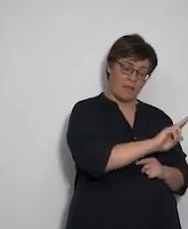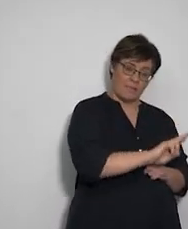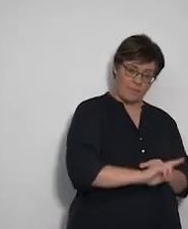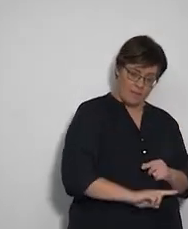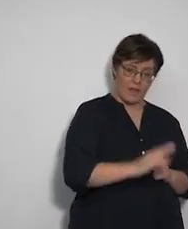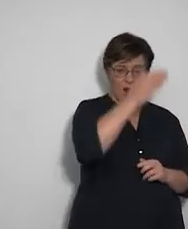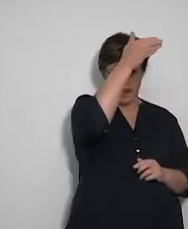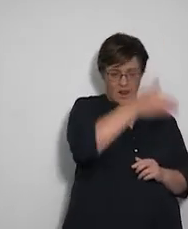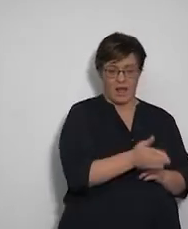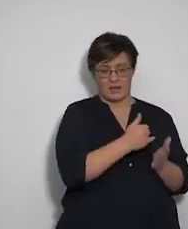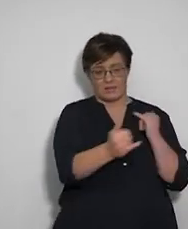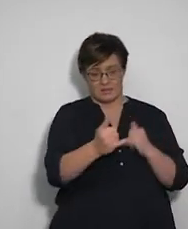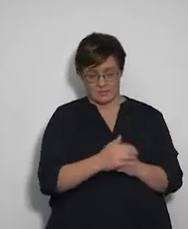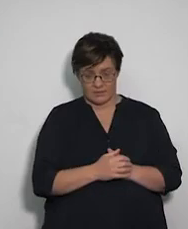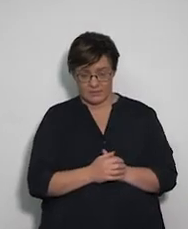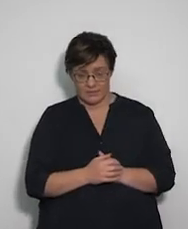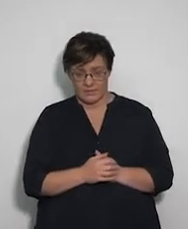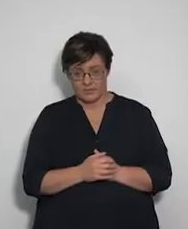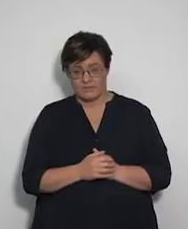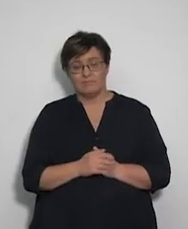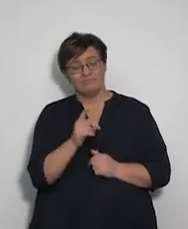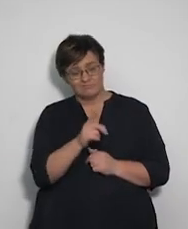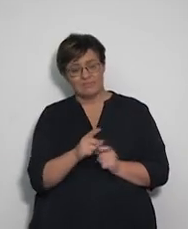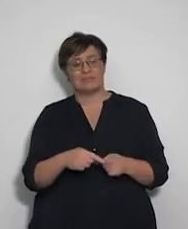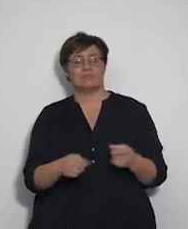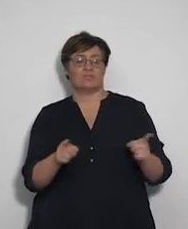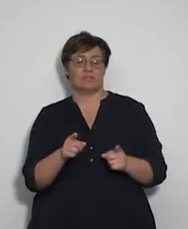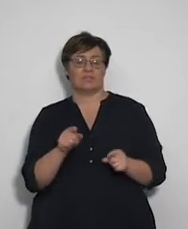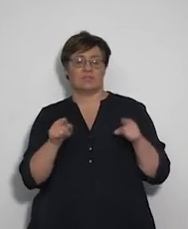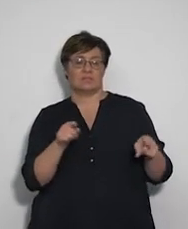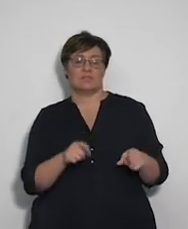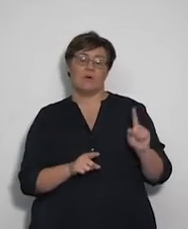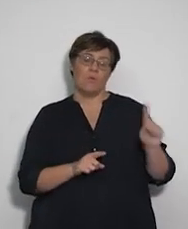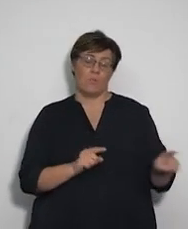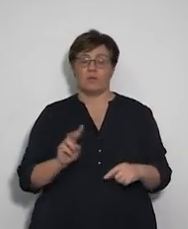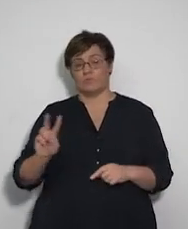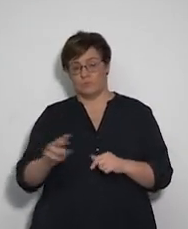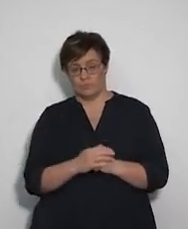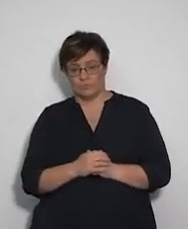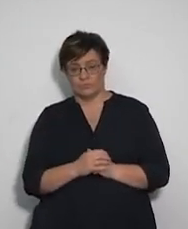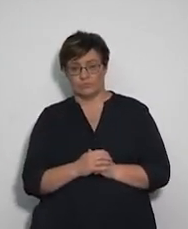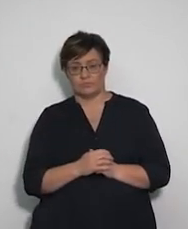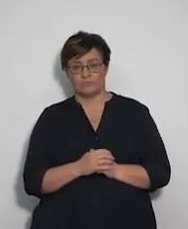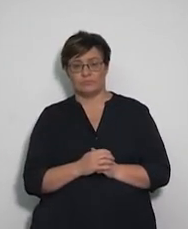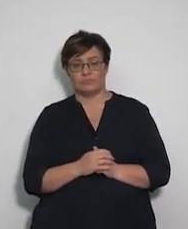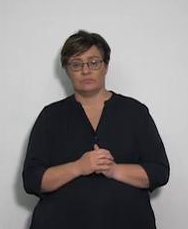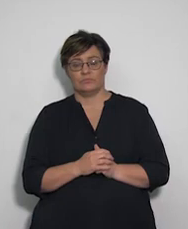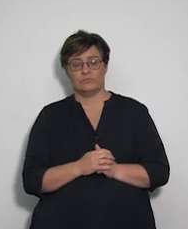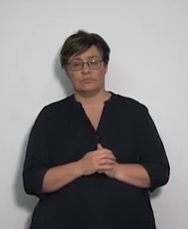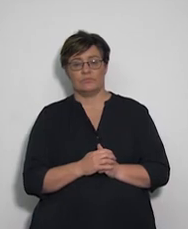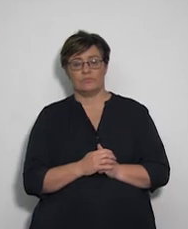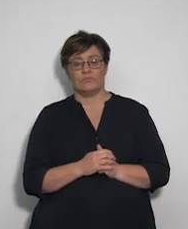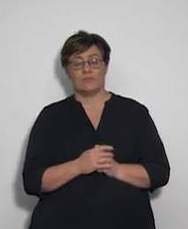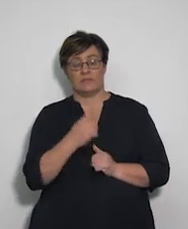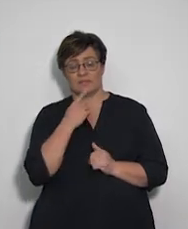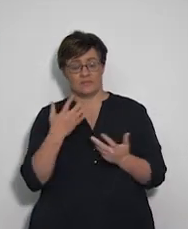them aligned along the equator. And that's the significant difference between metaphase 1 and 2.